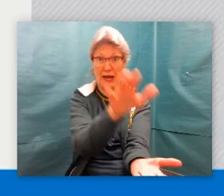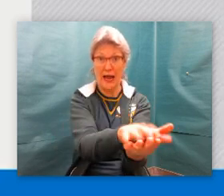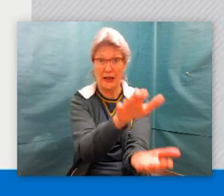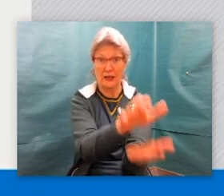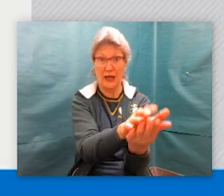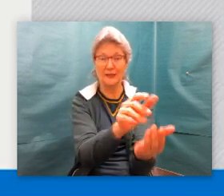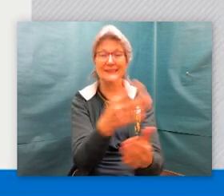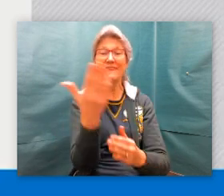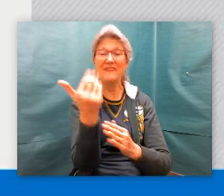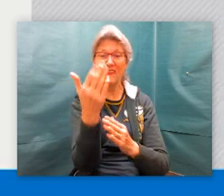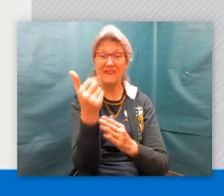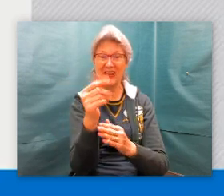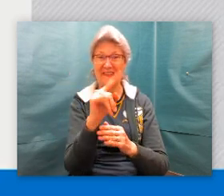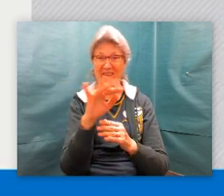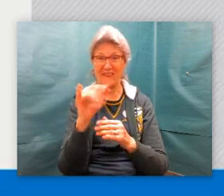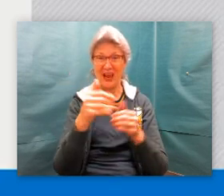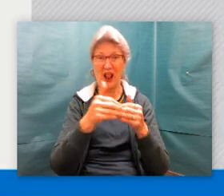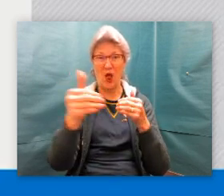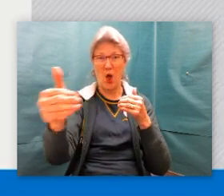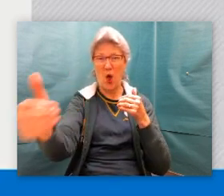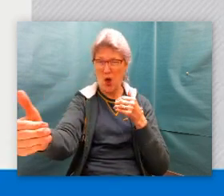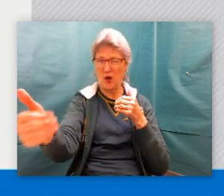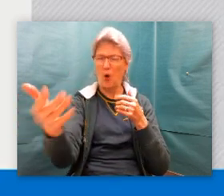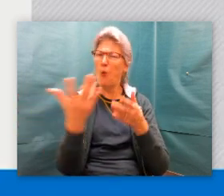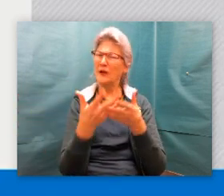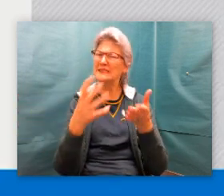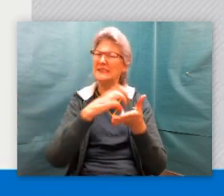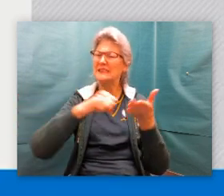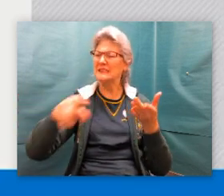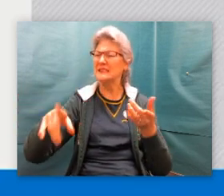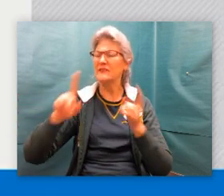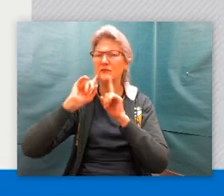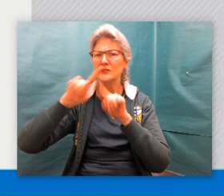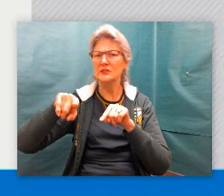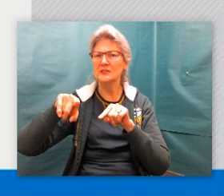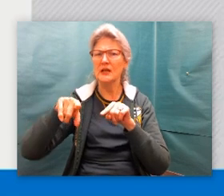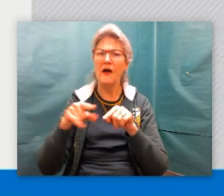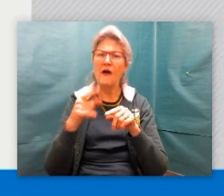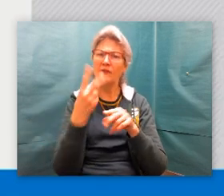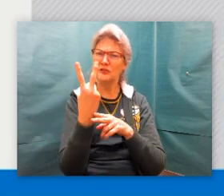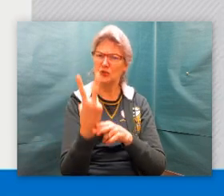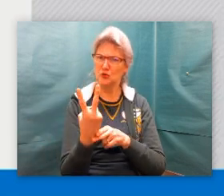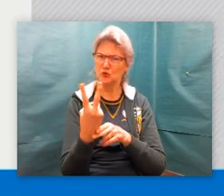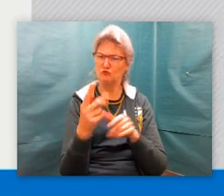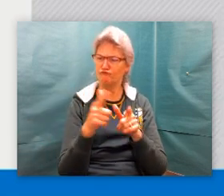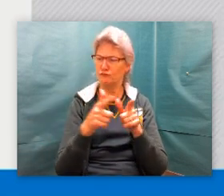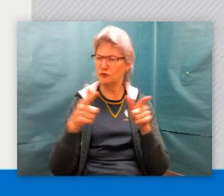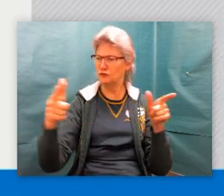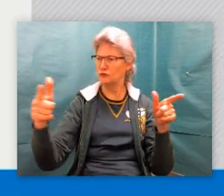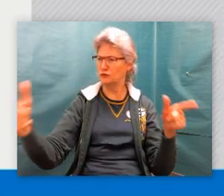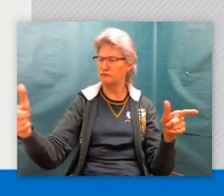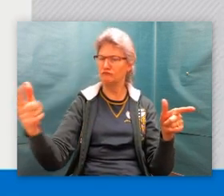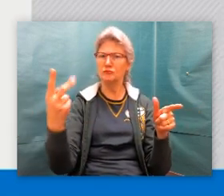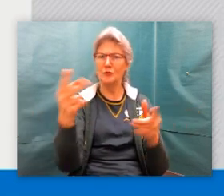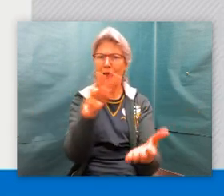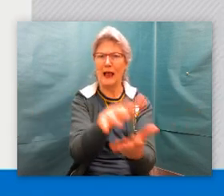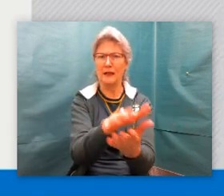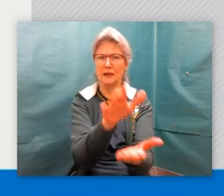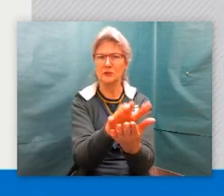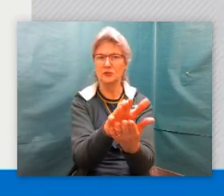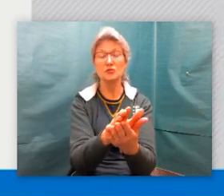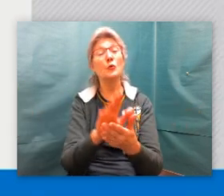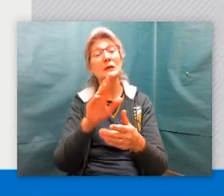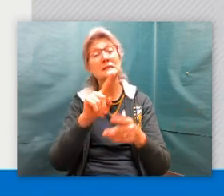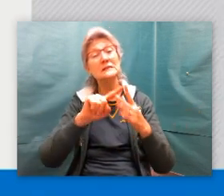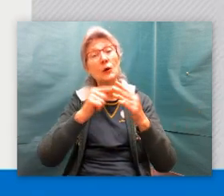alligators? So again, we want to build a model for our biggest number or fraction and take away our smaller one.